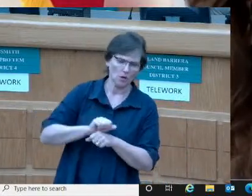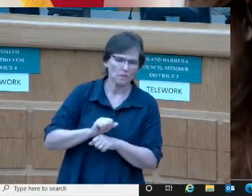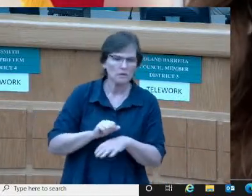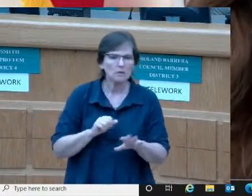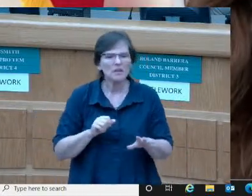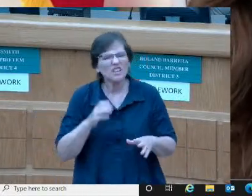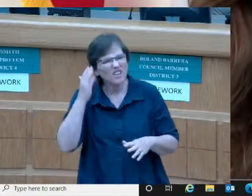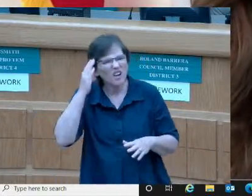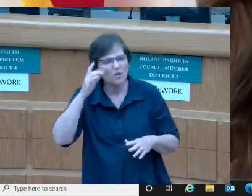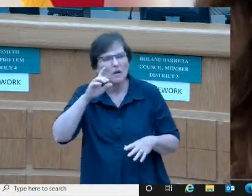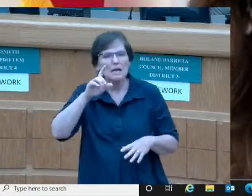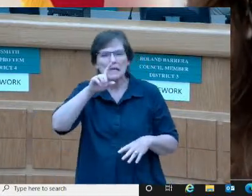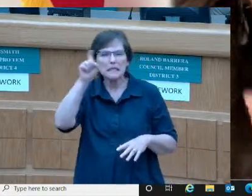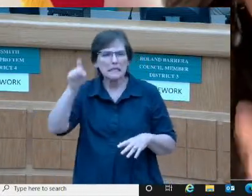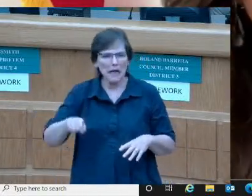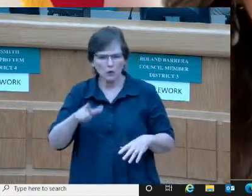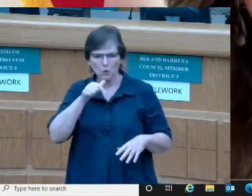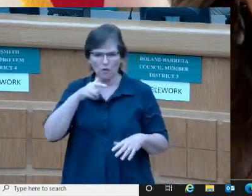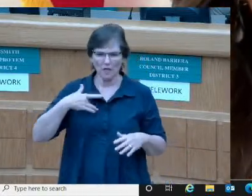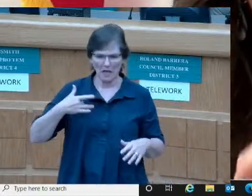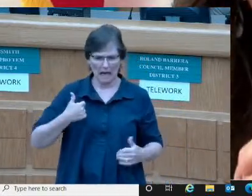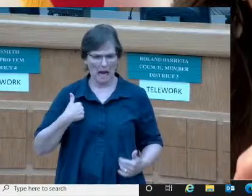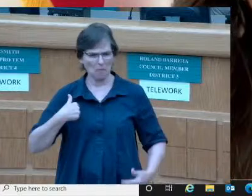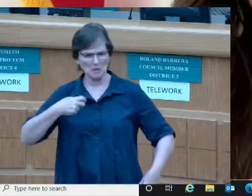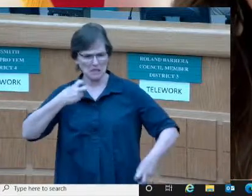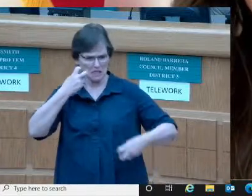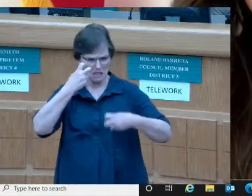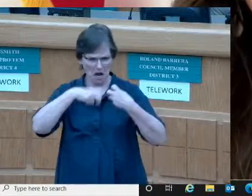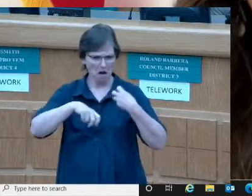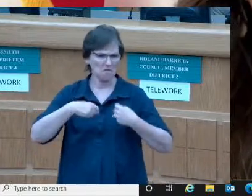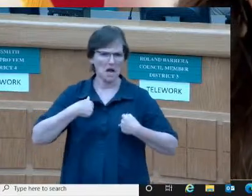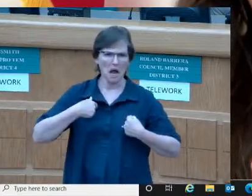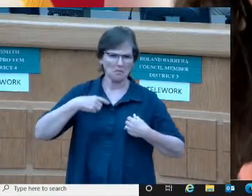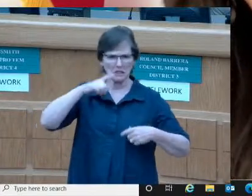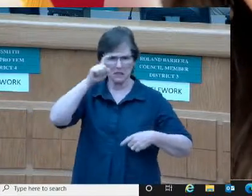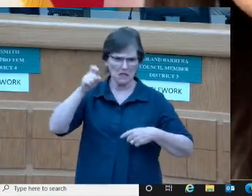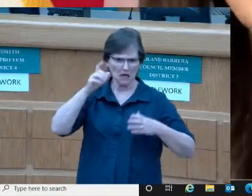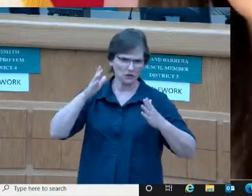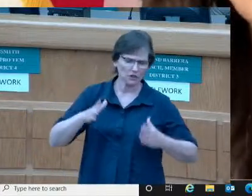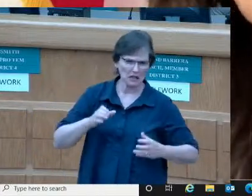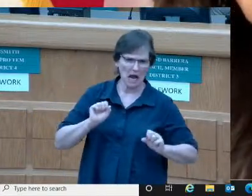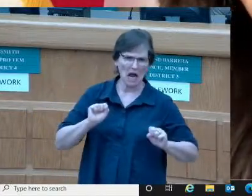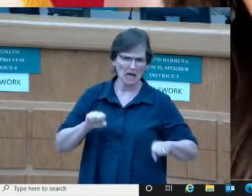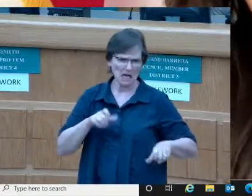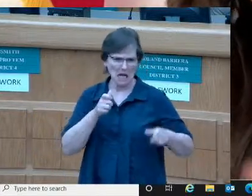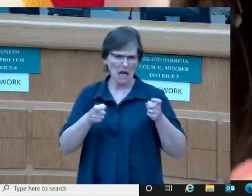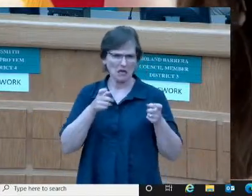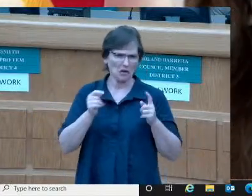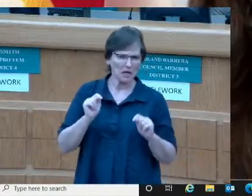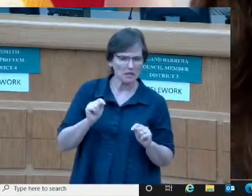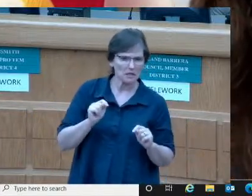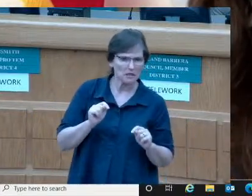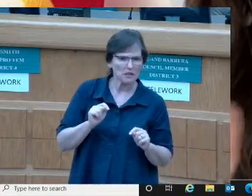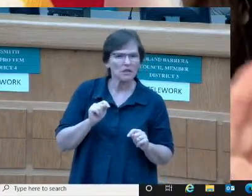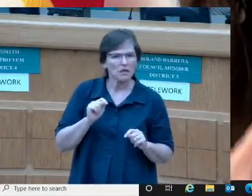their symptoms are that bad, and they want to save that test for someone who really needs it. How many times have you heard that? I'm not going to get tested because I'm not